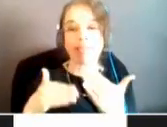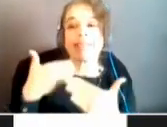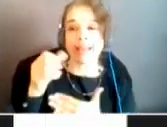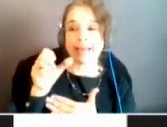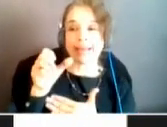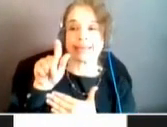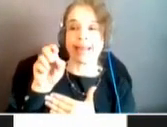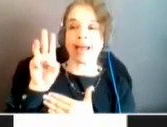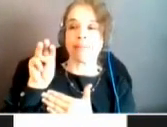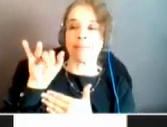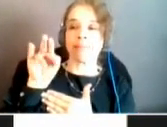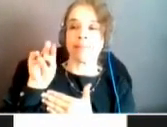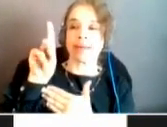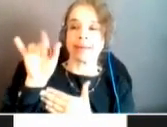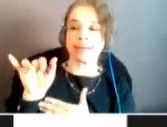Mindy.